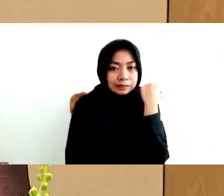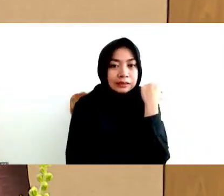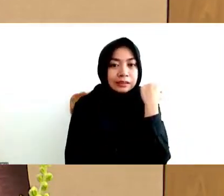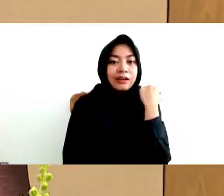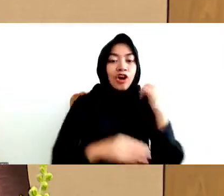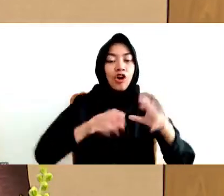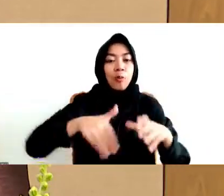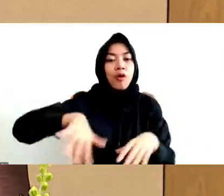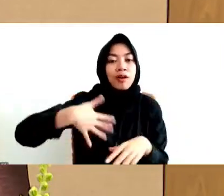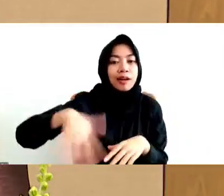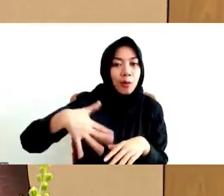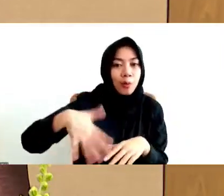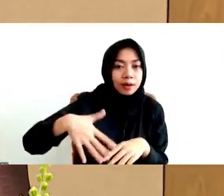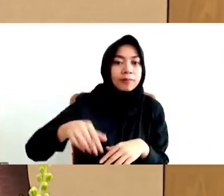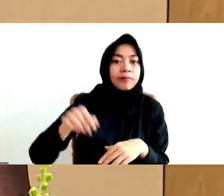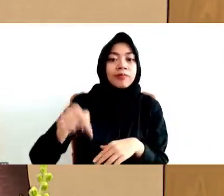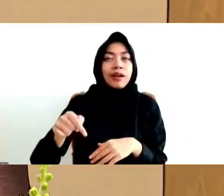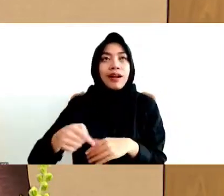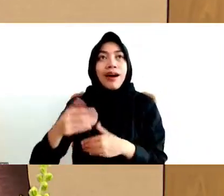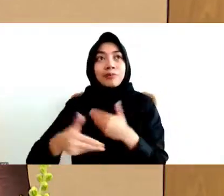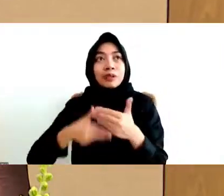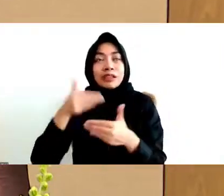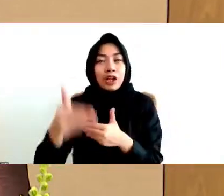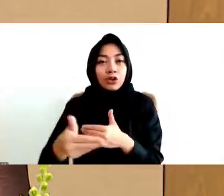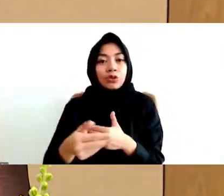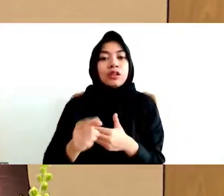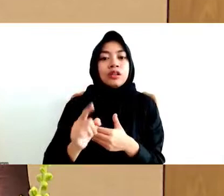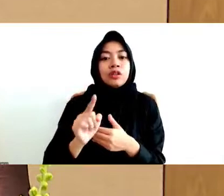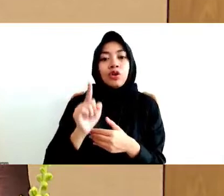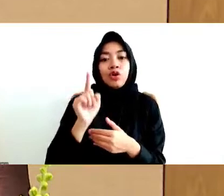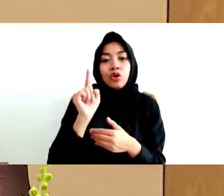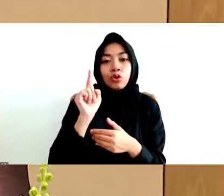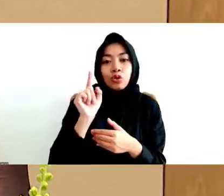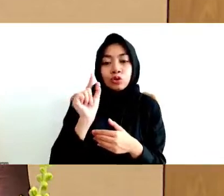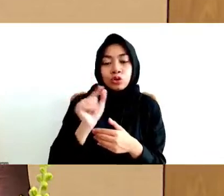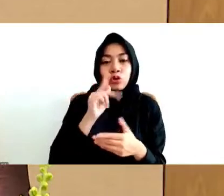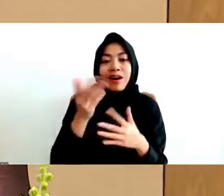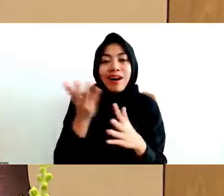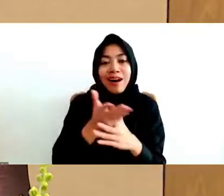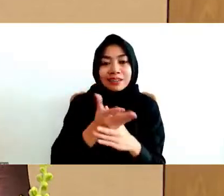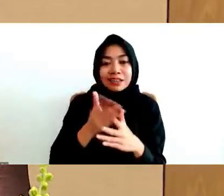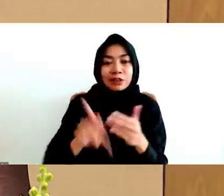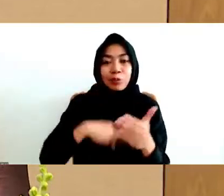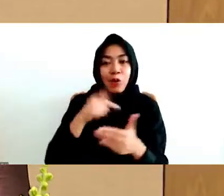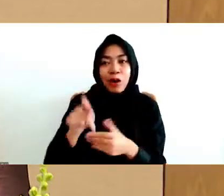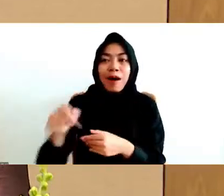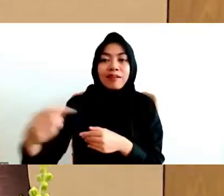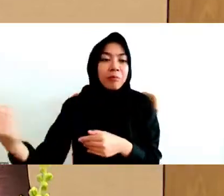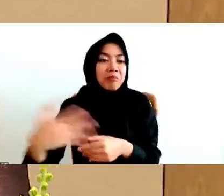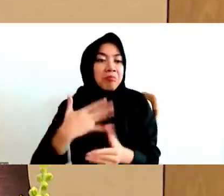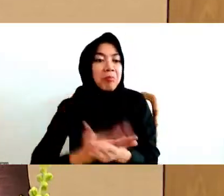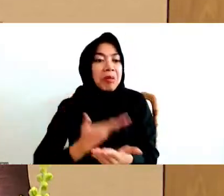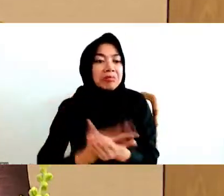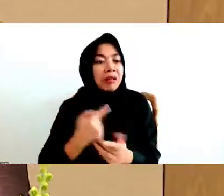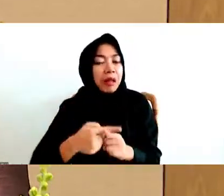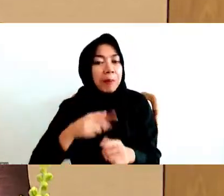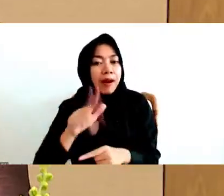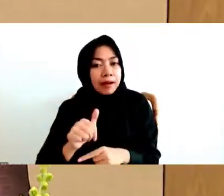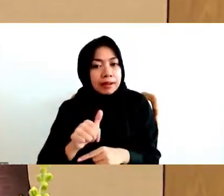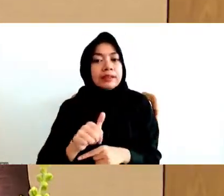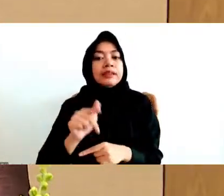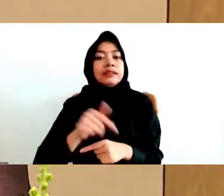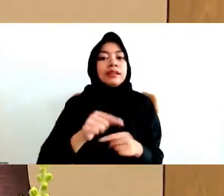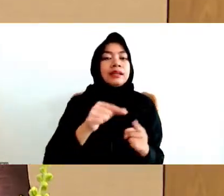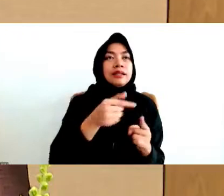on-demand features for accessing the program, so government combined the program with the cash